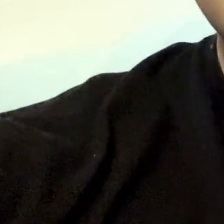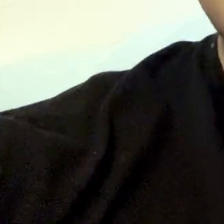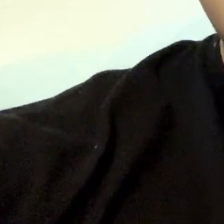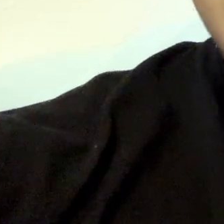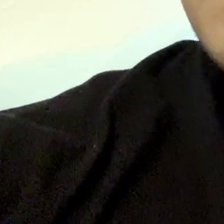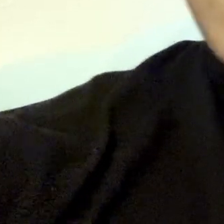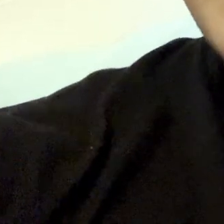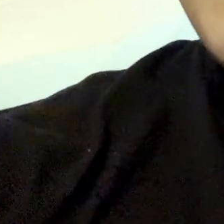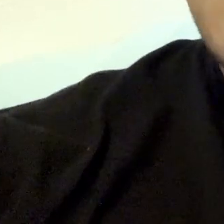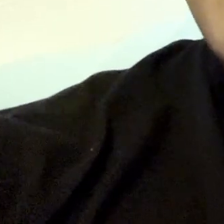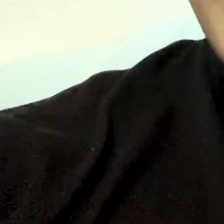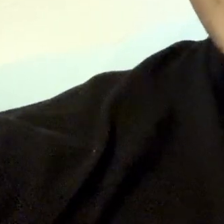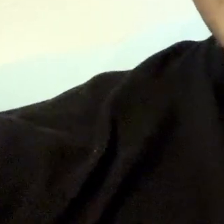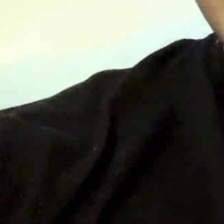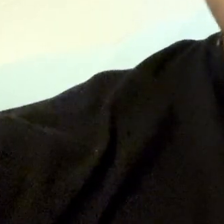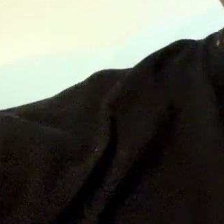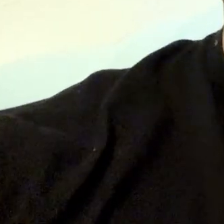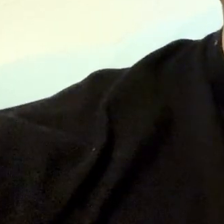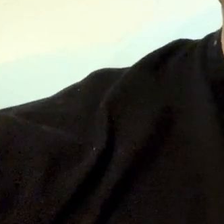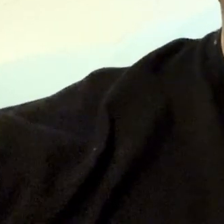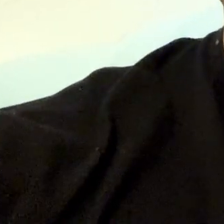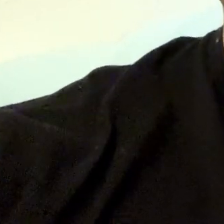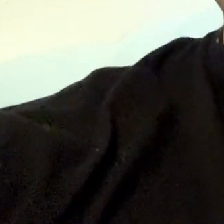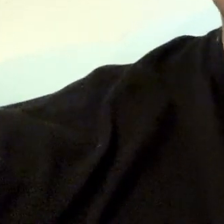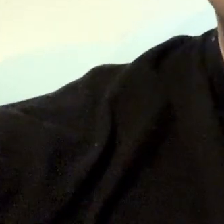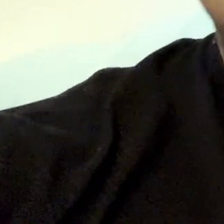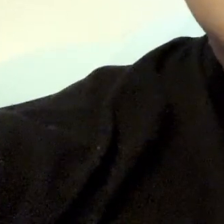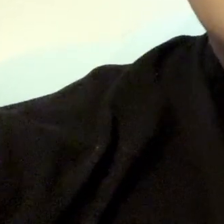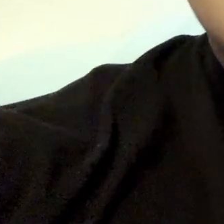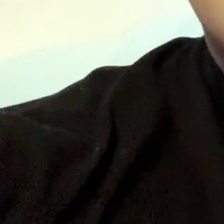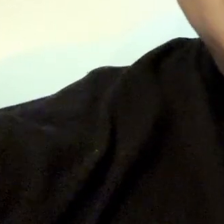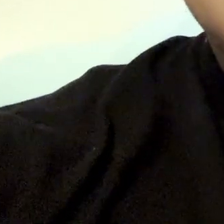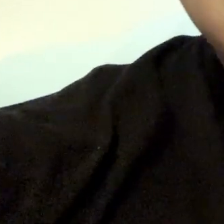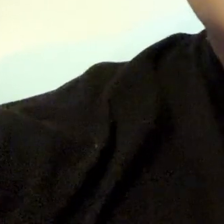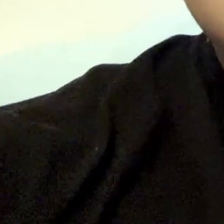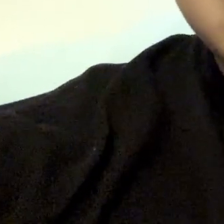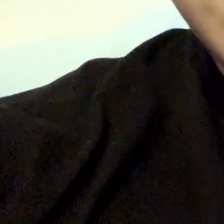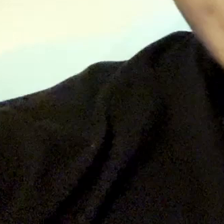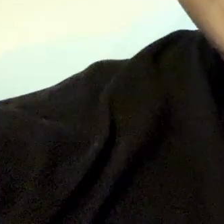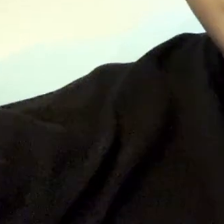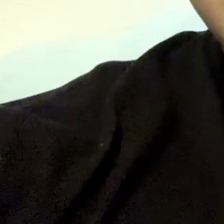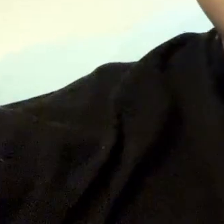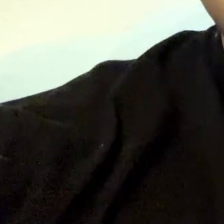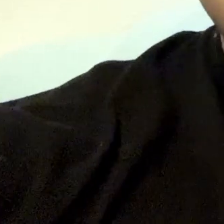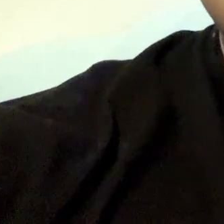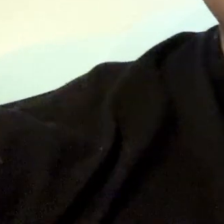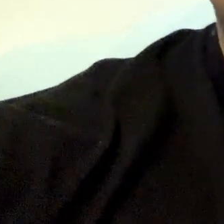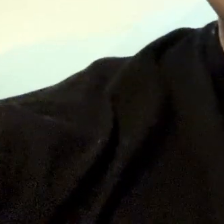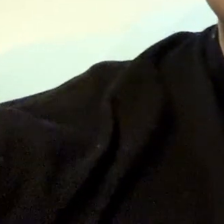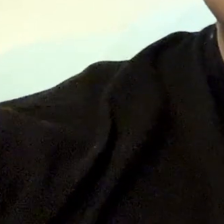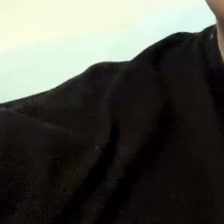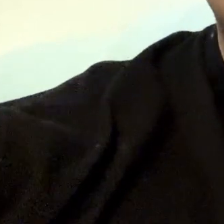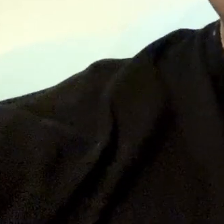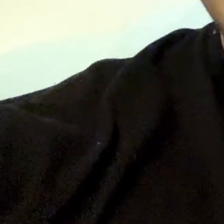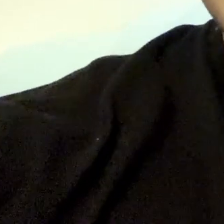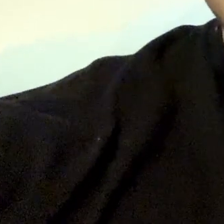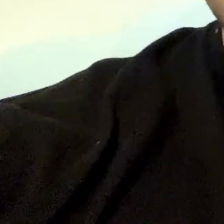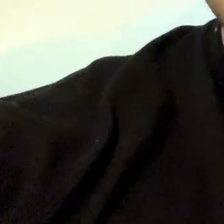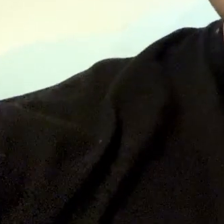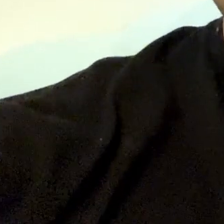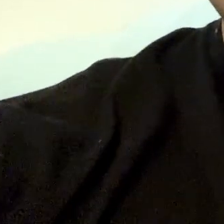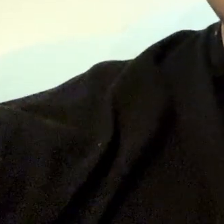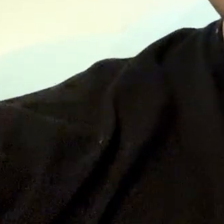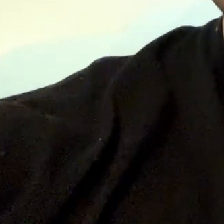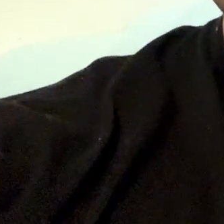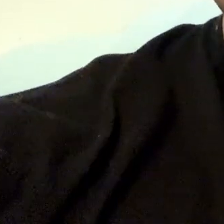yeah. There's going to be more information as time goes on. I know people are asking me questions already, and I look forward to just elaborating on